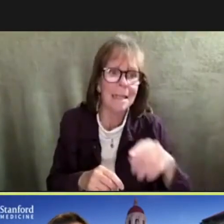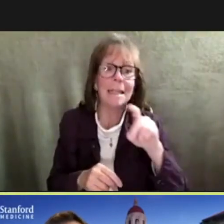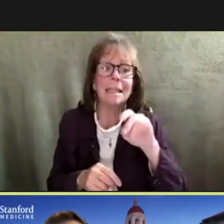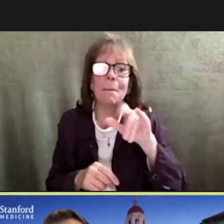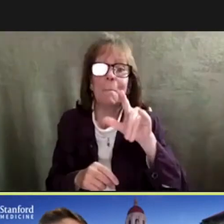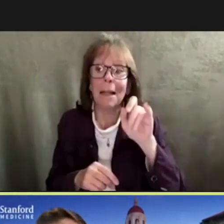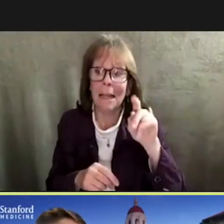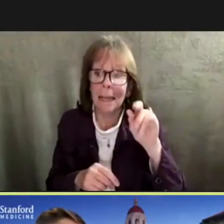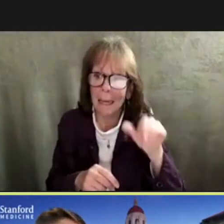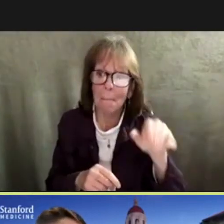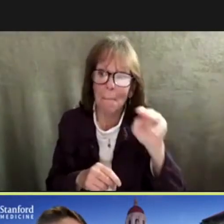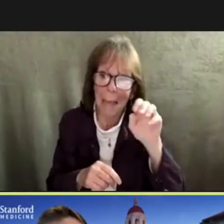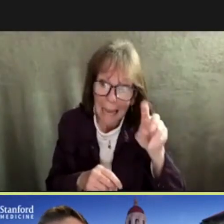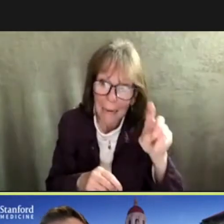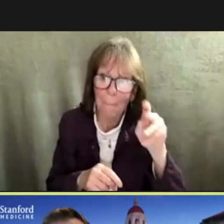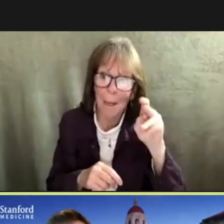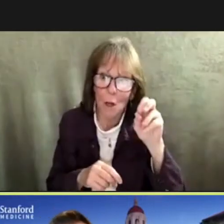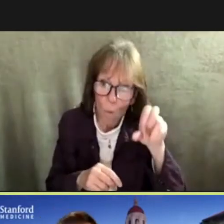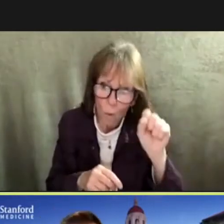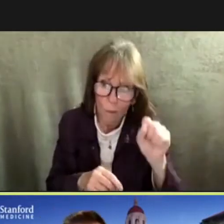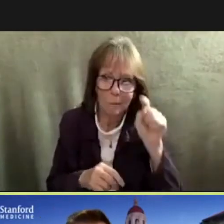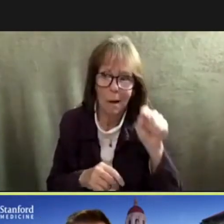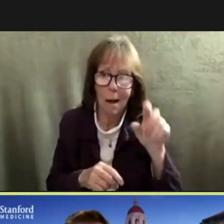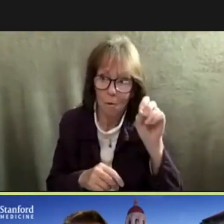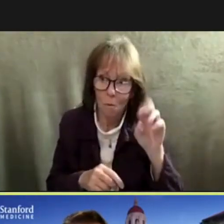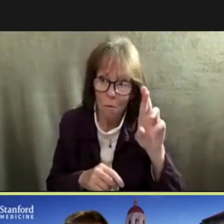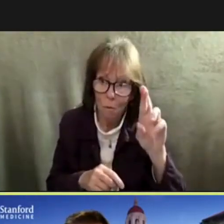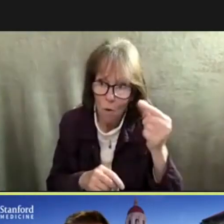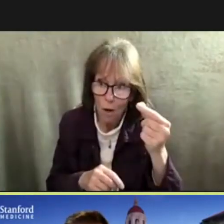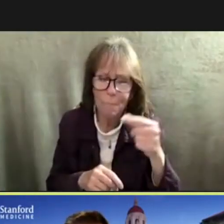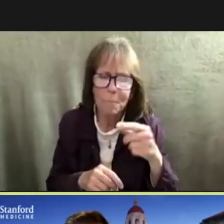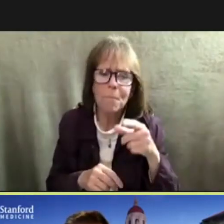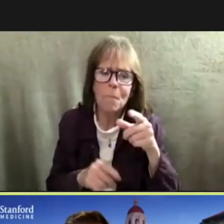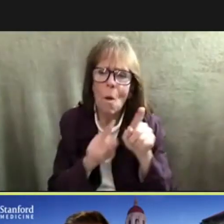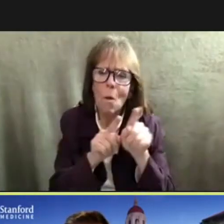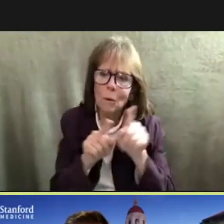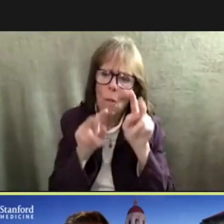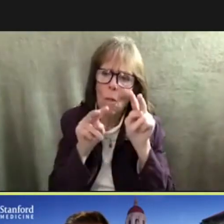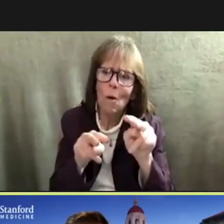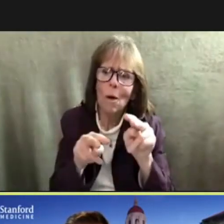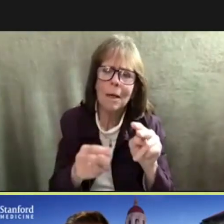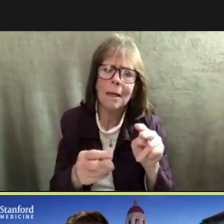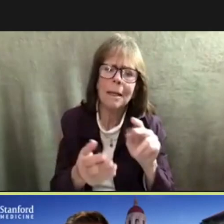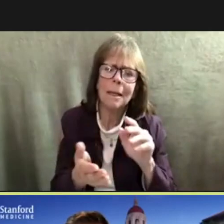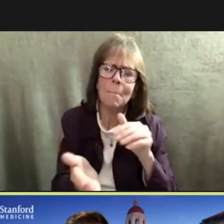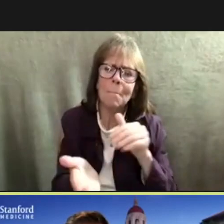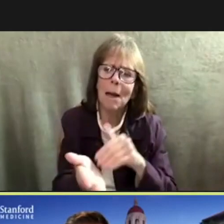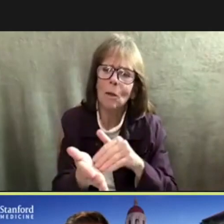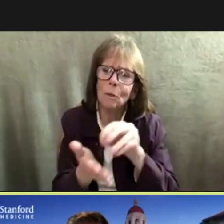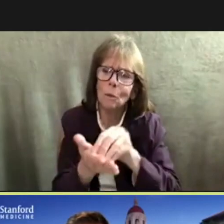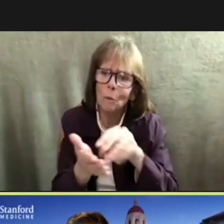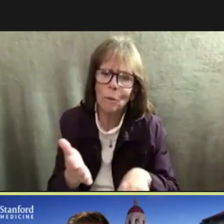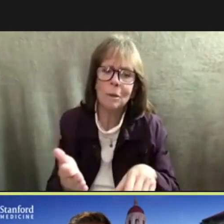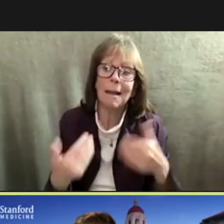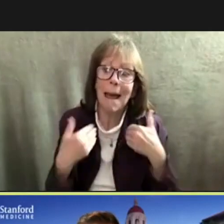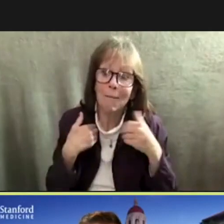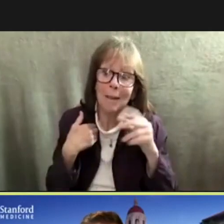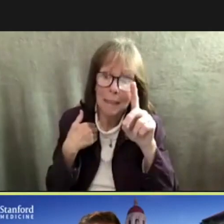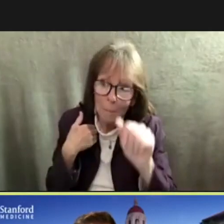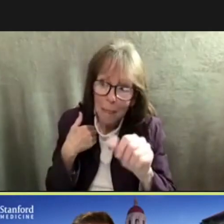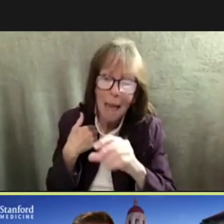info@disabilitymedmentors.org. I want to point you toward the Medical Students with Disability and Chronic